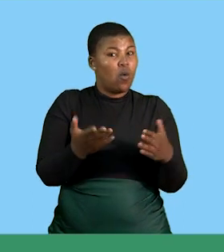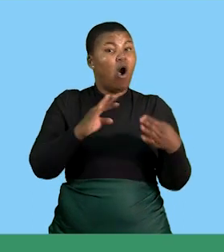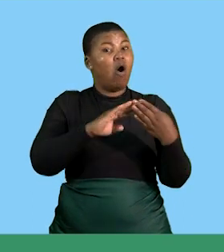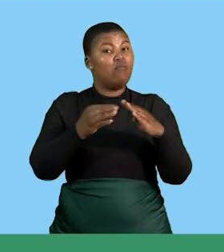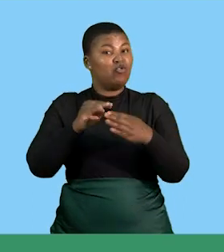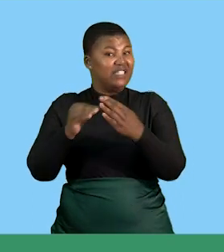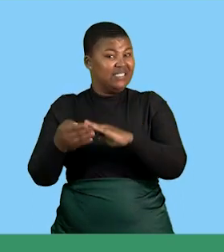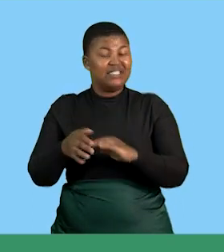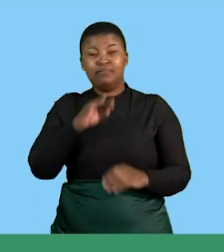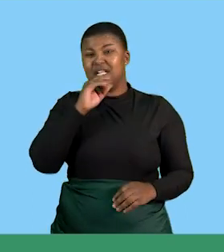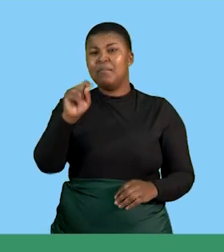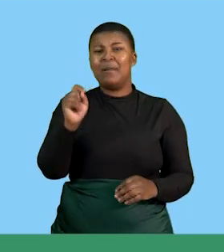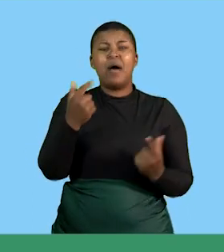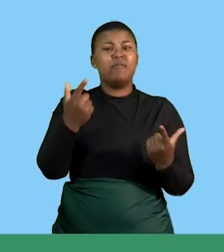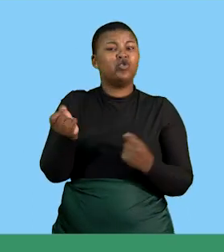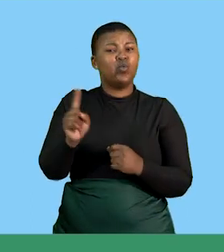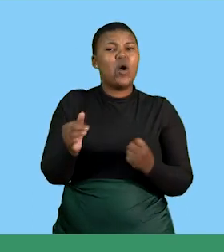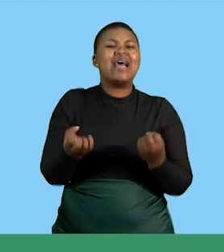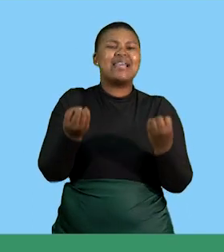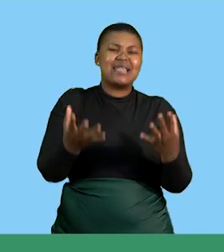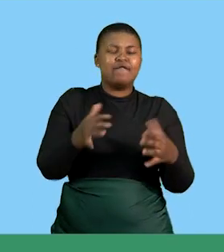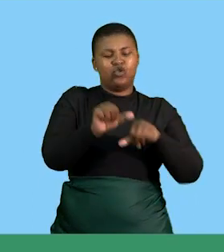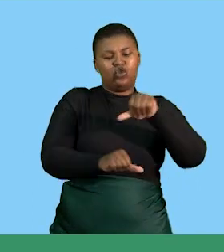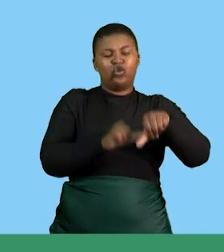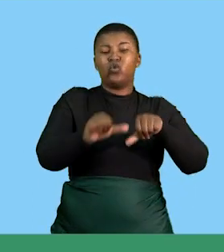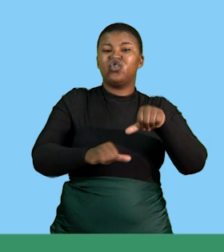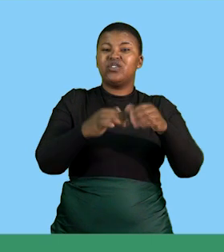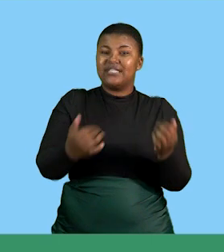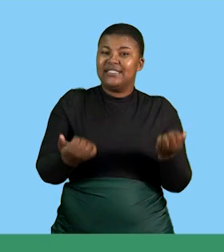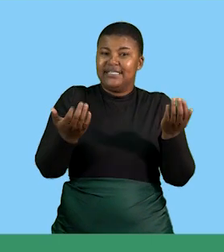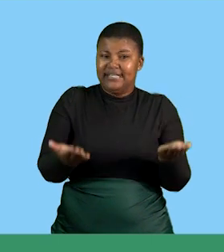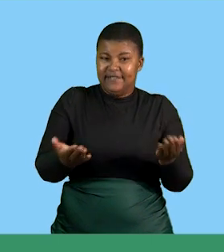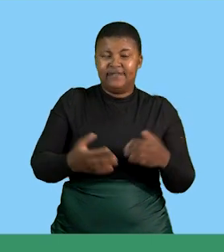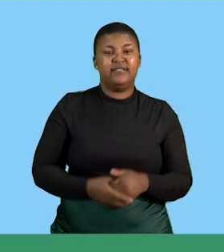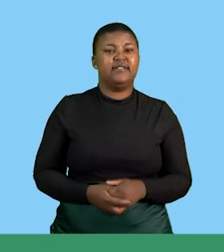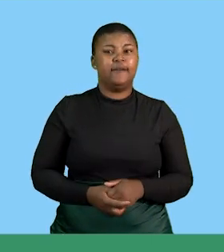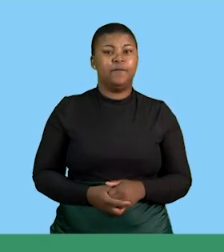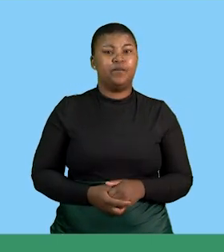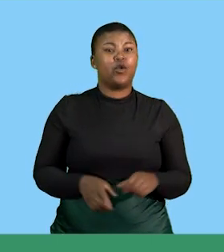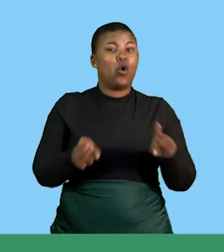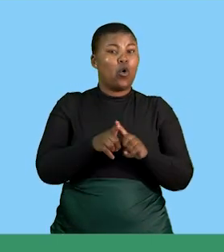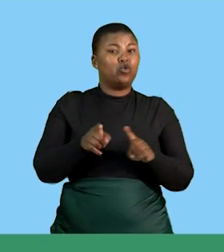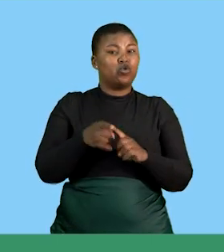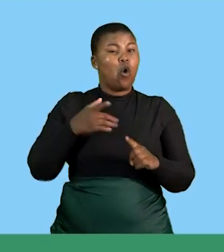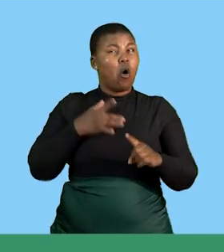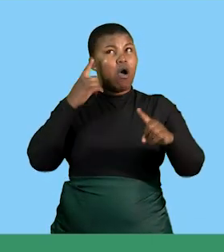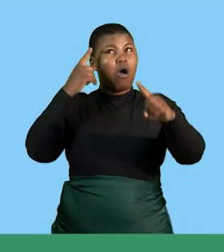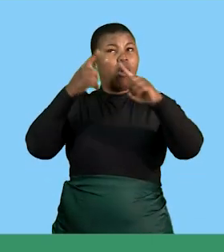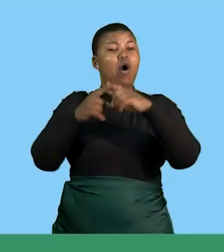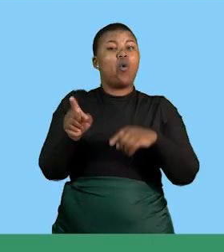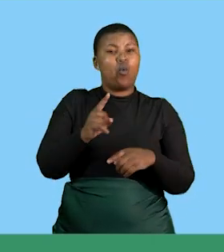they do is they provide social services, and what they want to do is they want to help